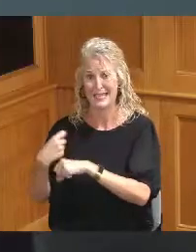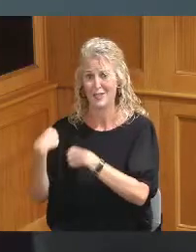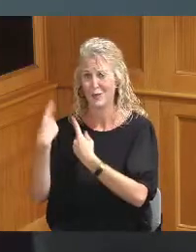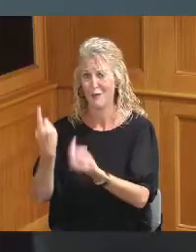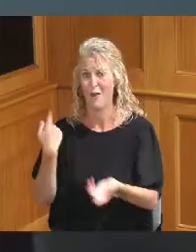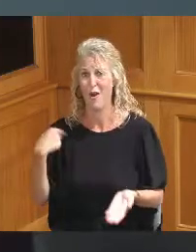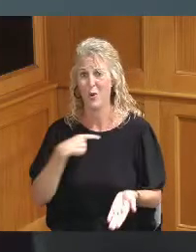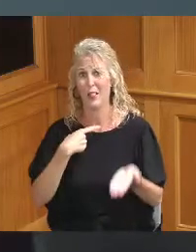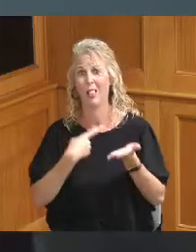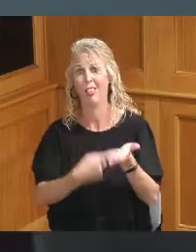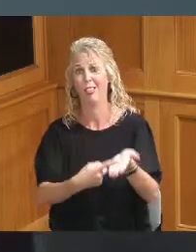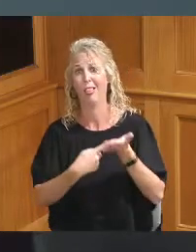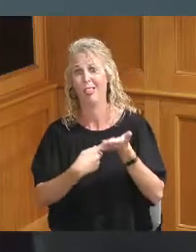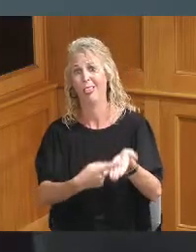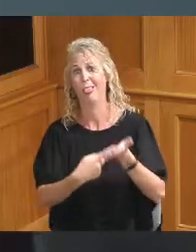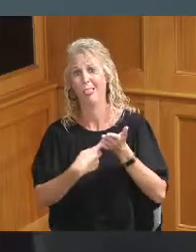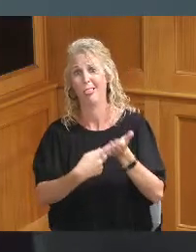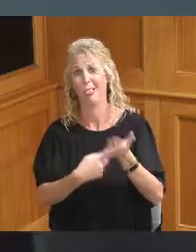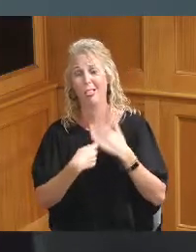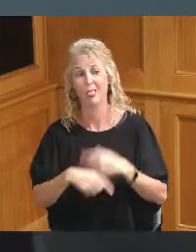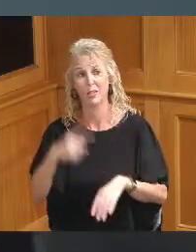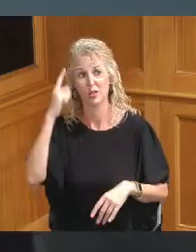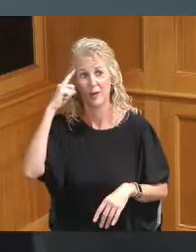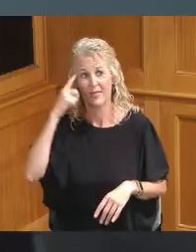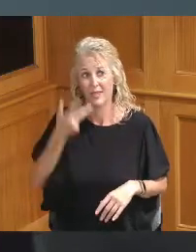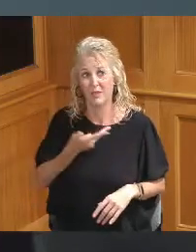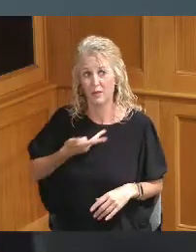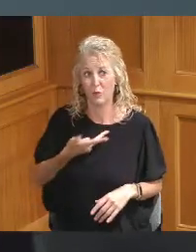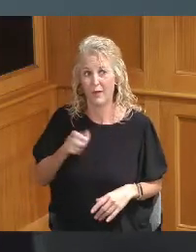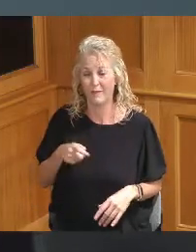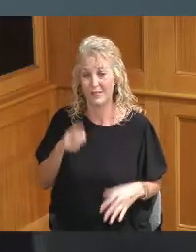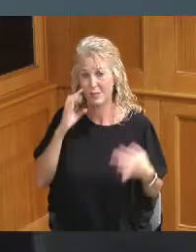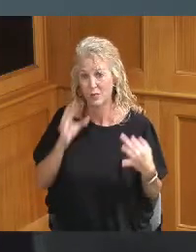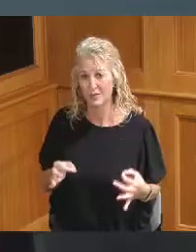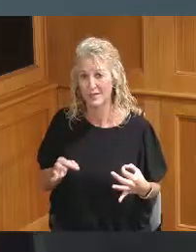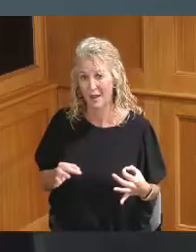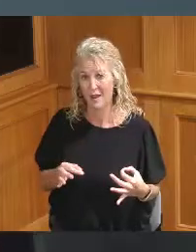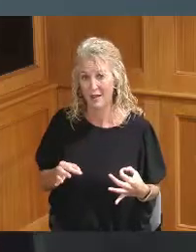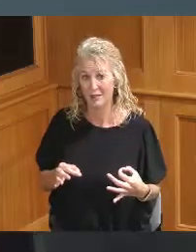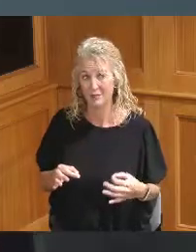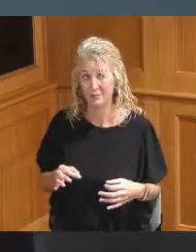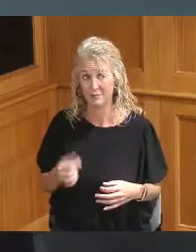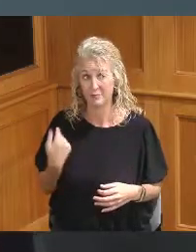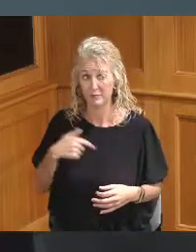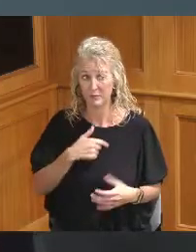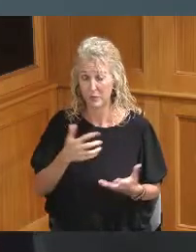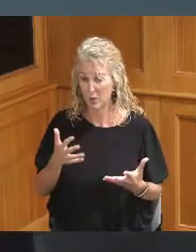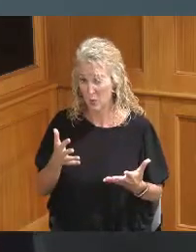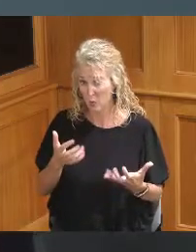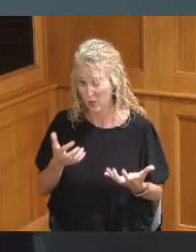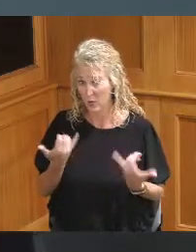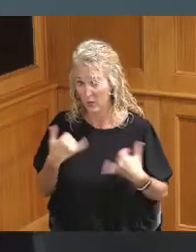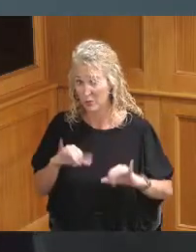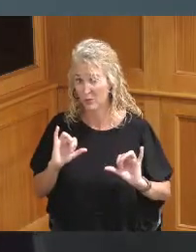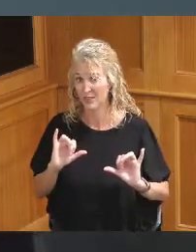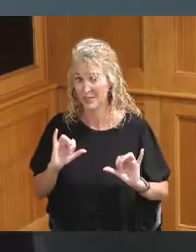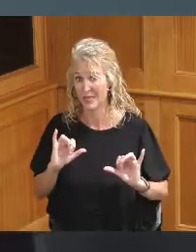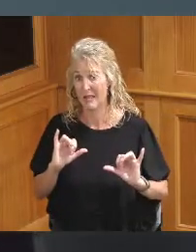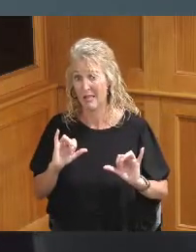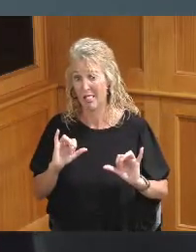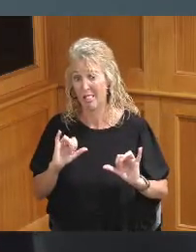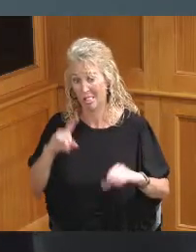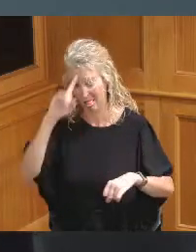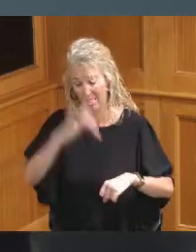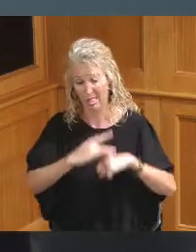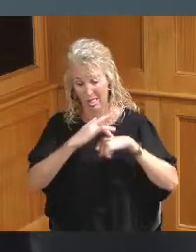of. And so I think as a board, we need to decide, is this something we want to still beat